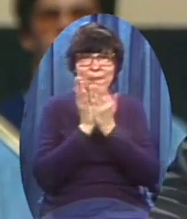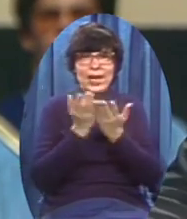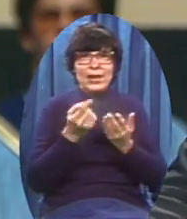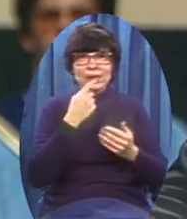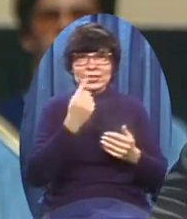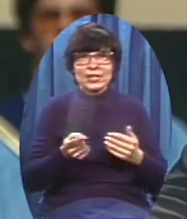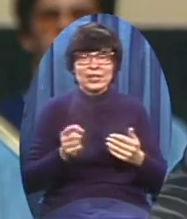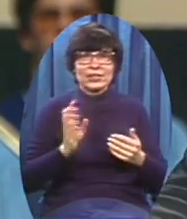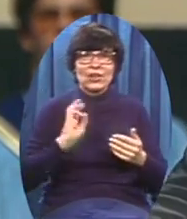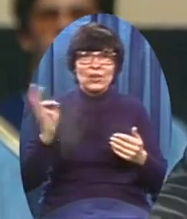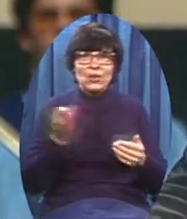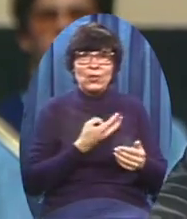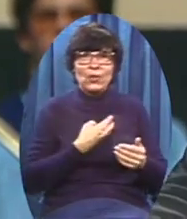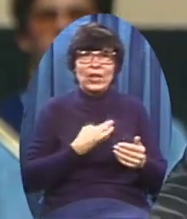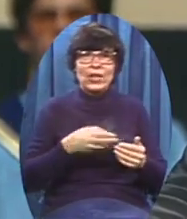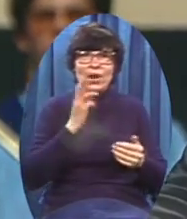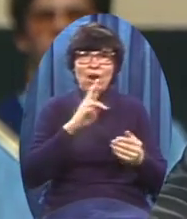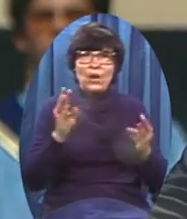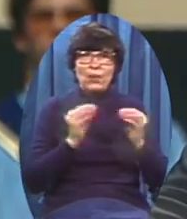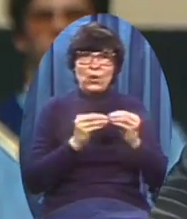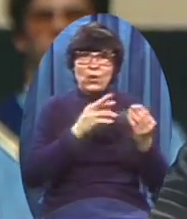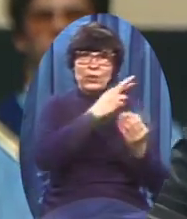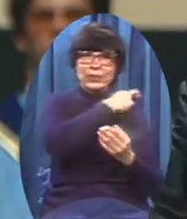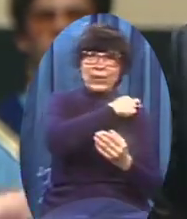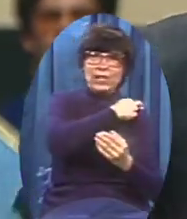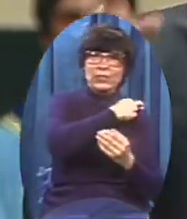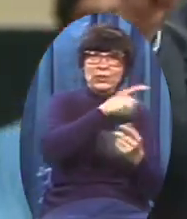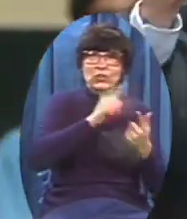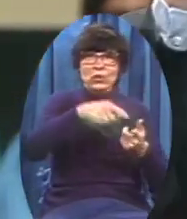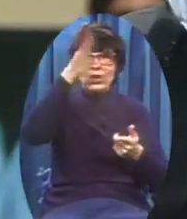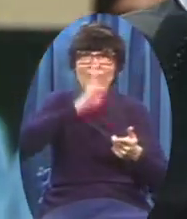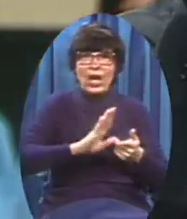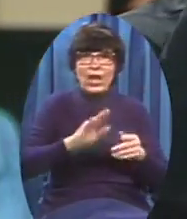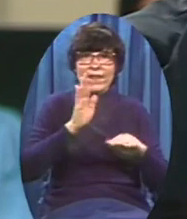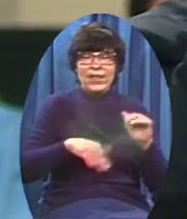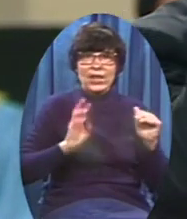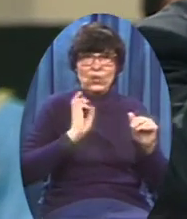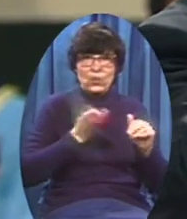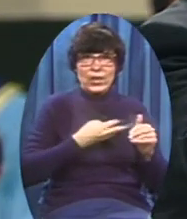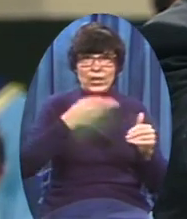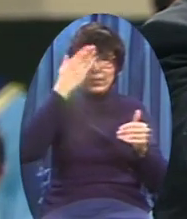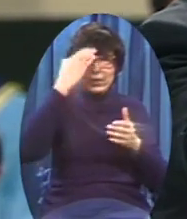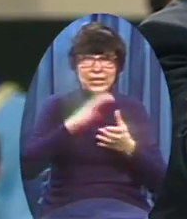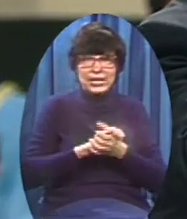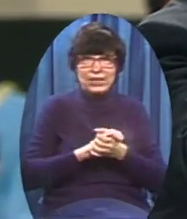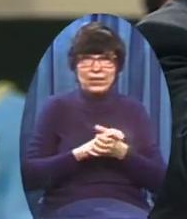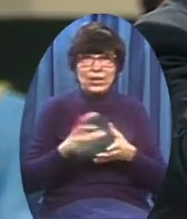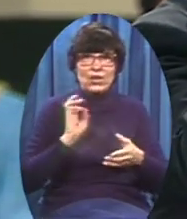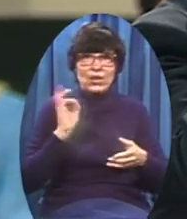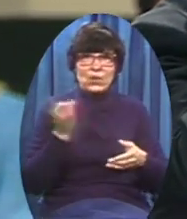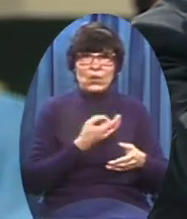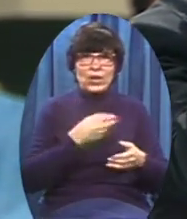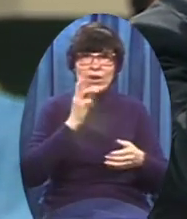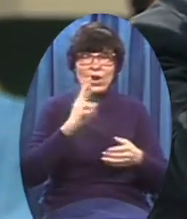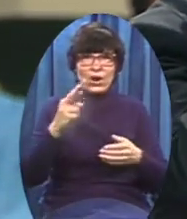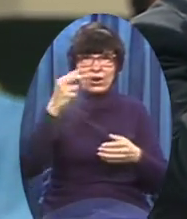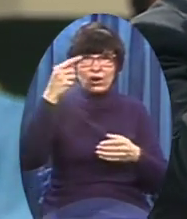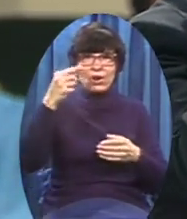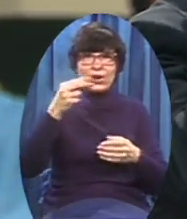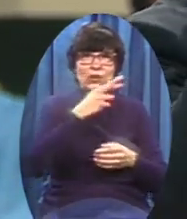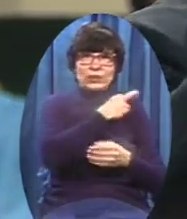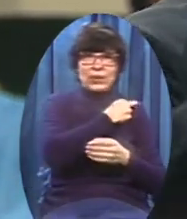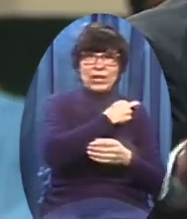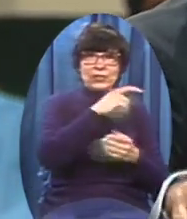there is a responsibility to being a Christian. We are responsible to God for our T-I-M-E, our